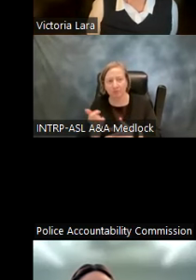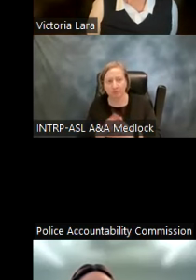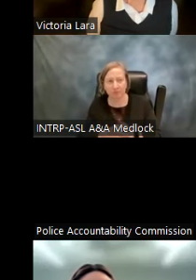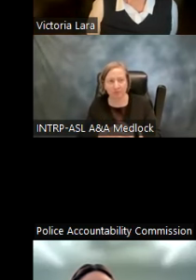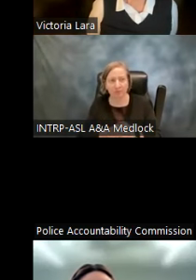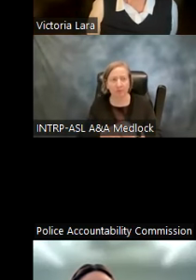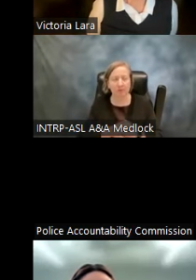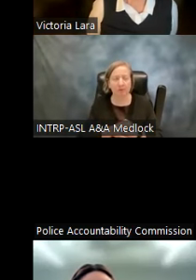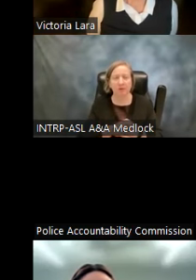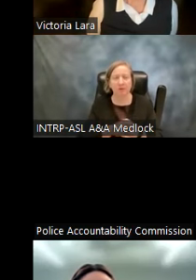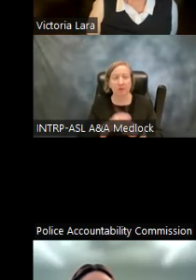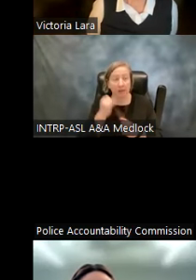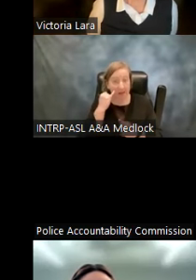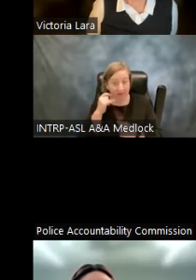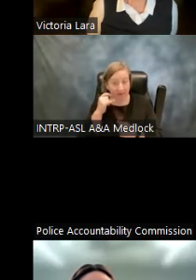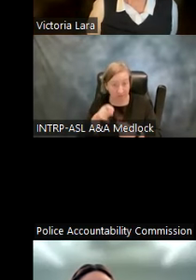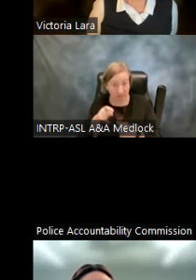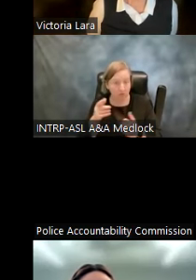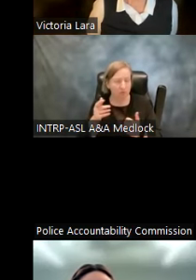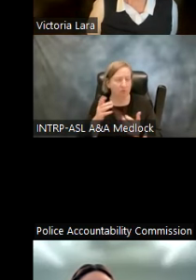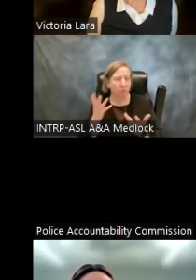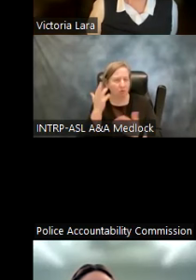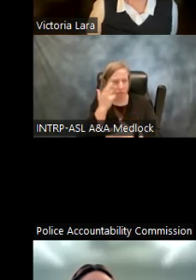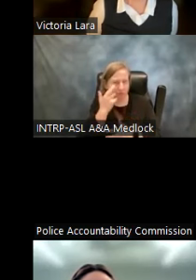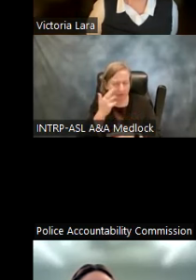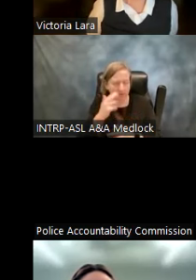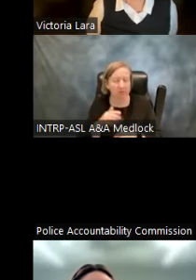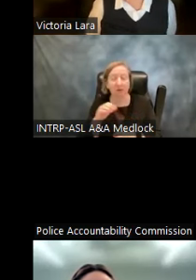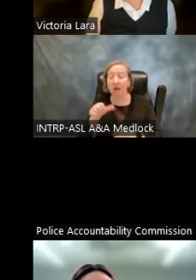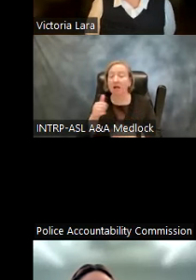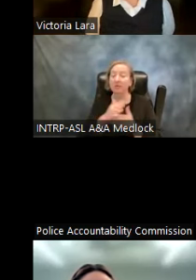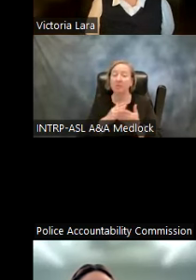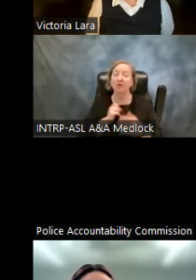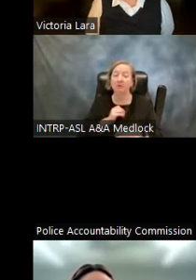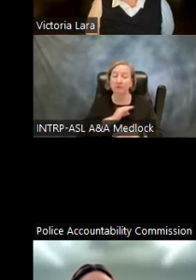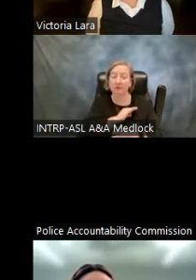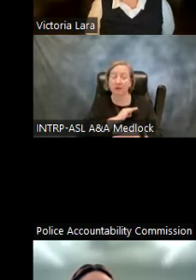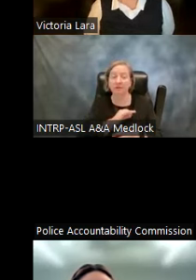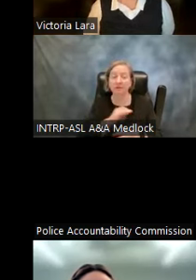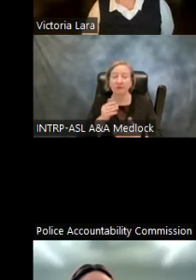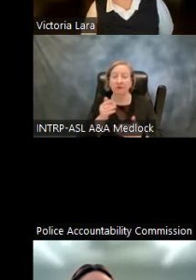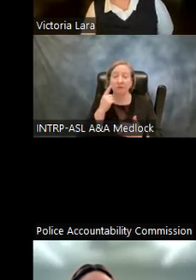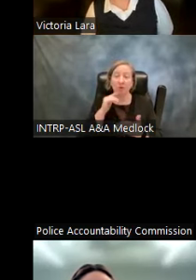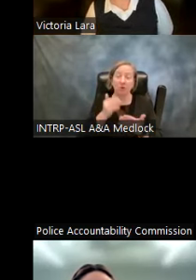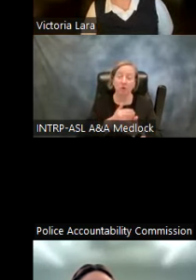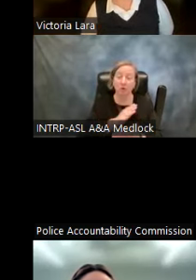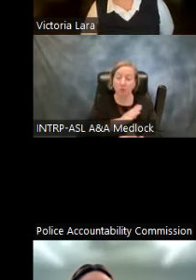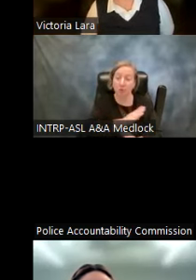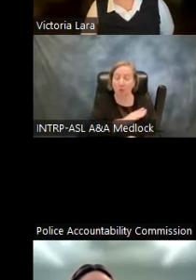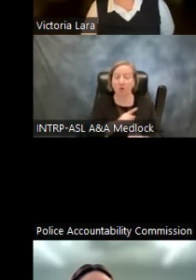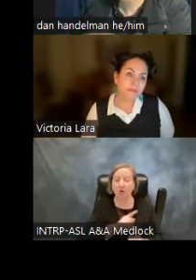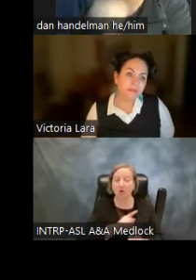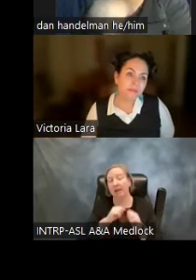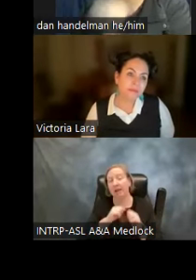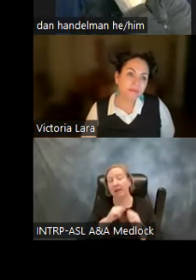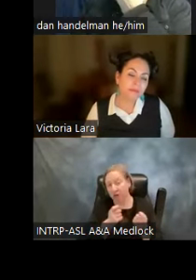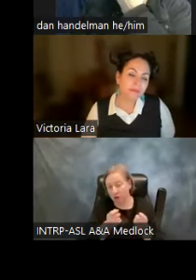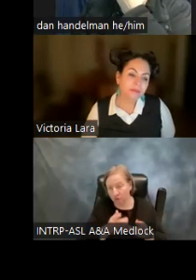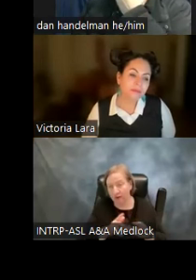what the reasons would be. Then there's another section on the staff of the new board, so the agency director, staffing